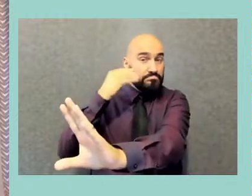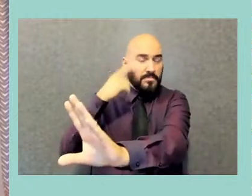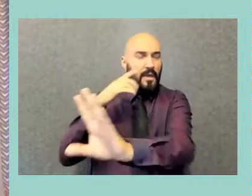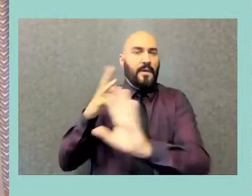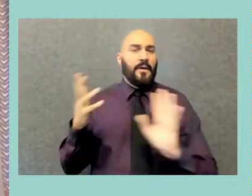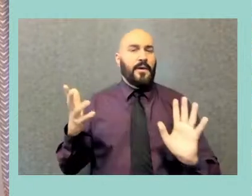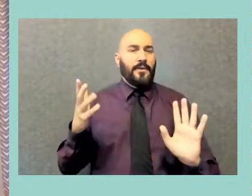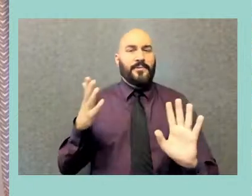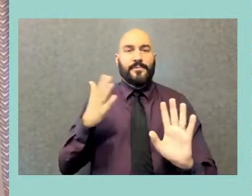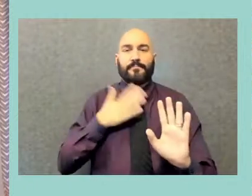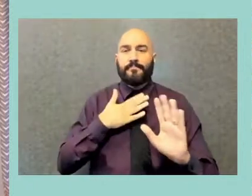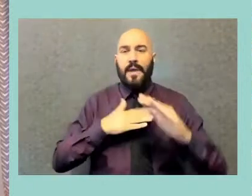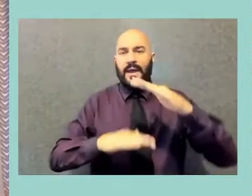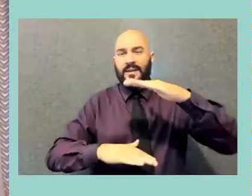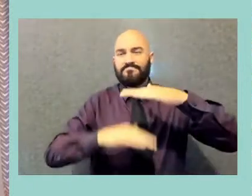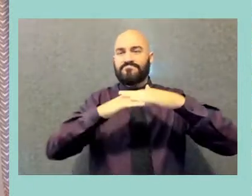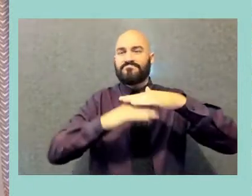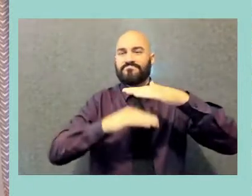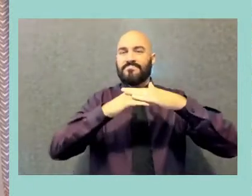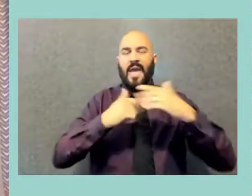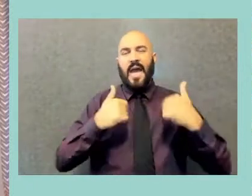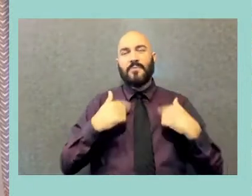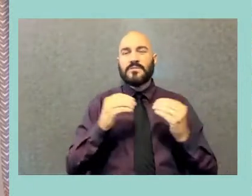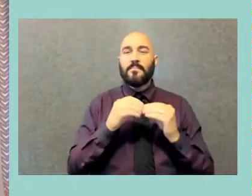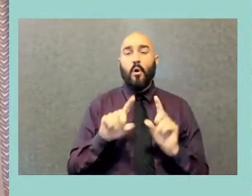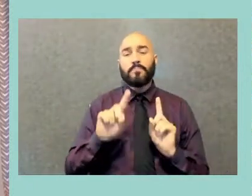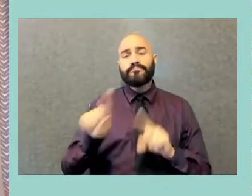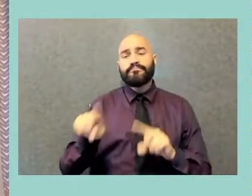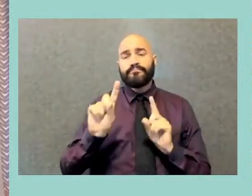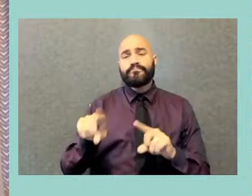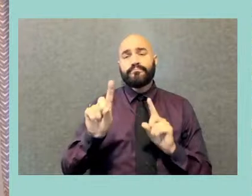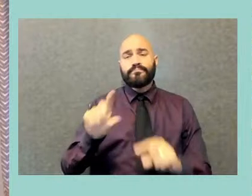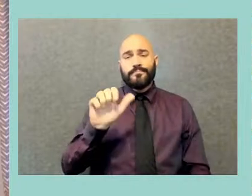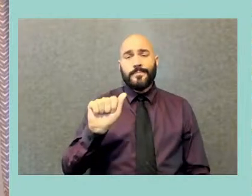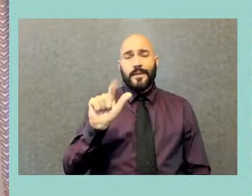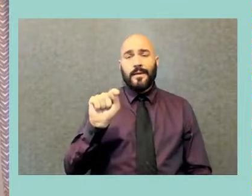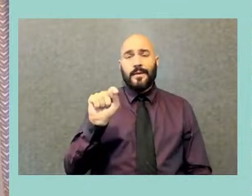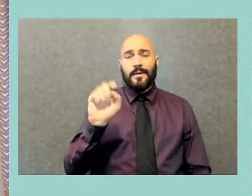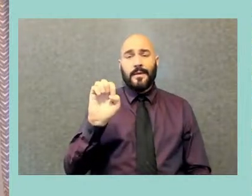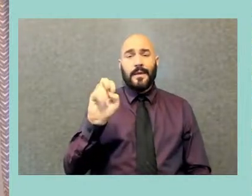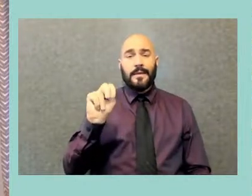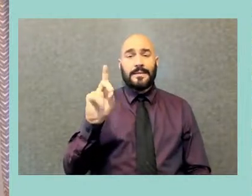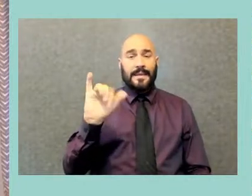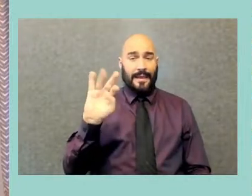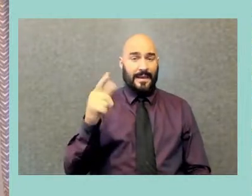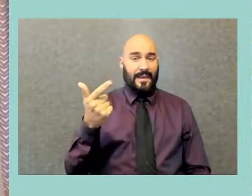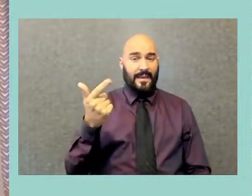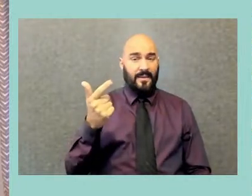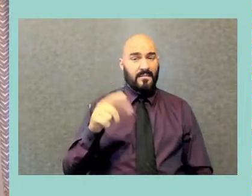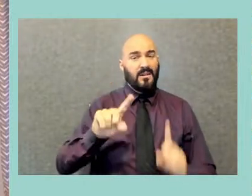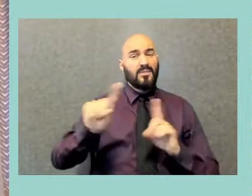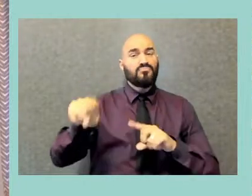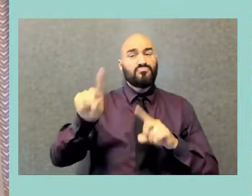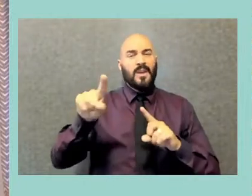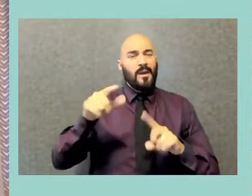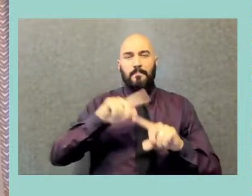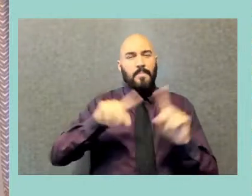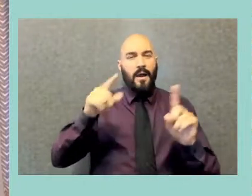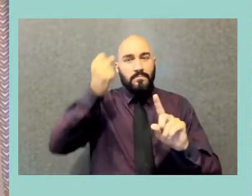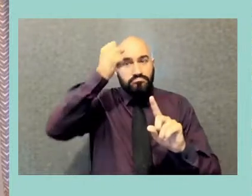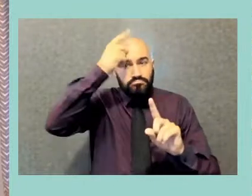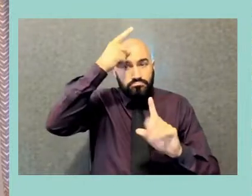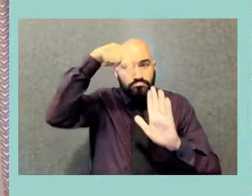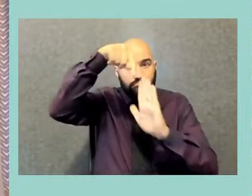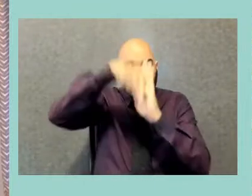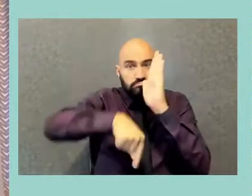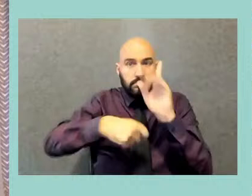one. But sitting under those stars as we gathered the chalice and supplies afterwards, I found